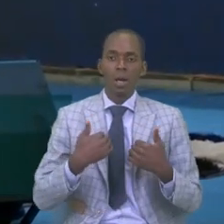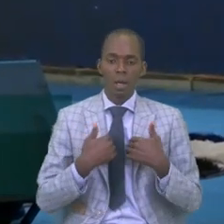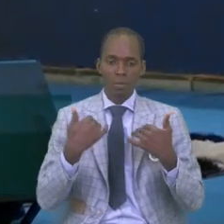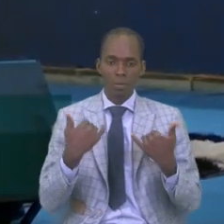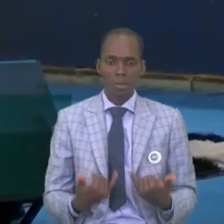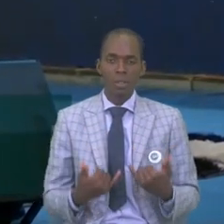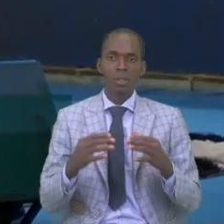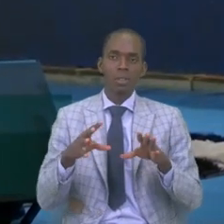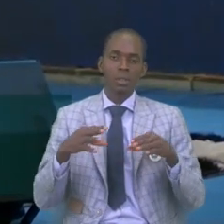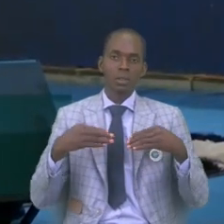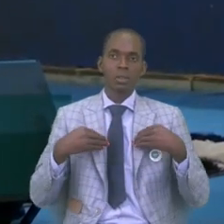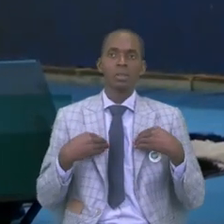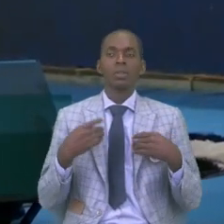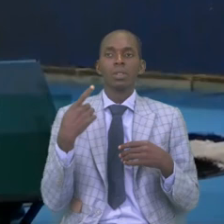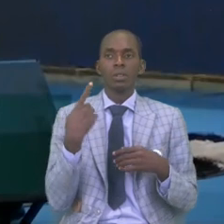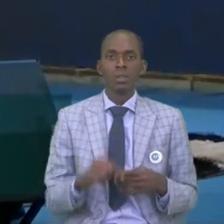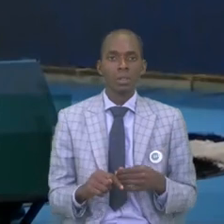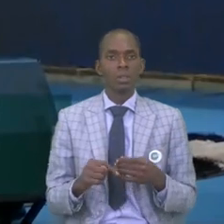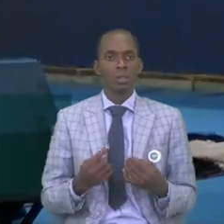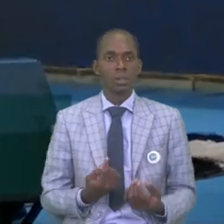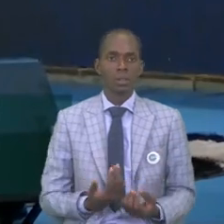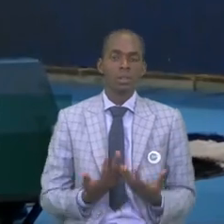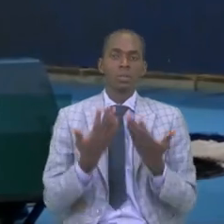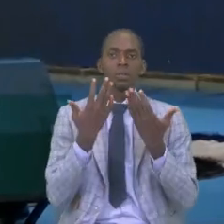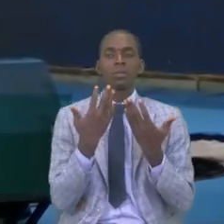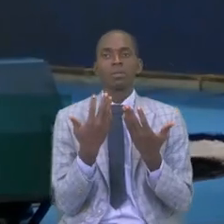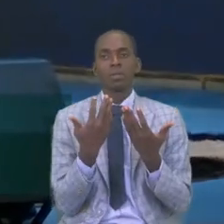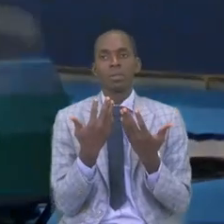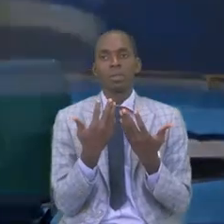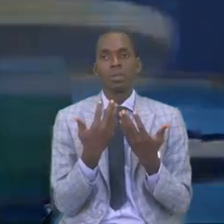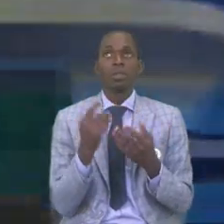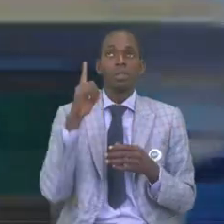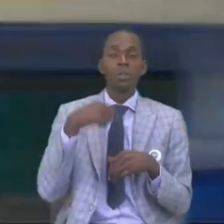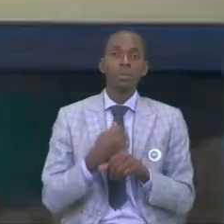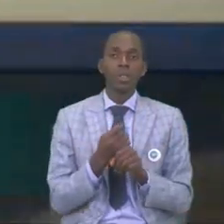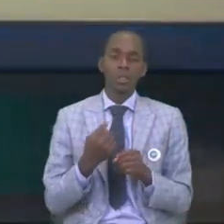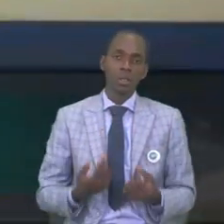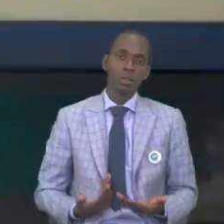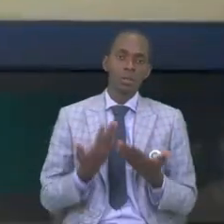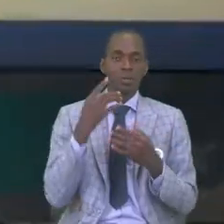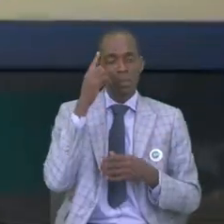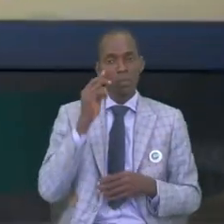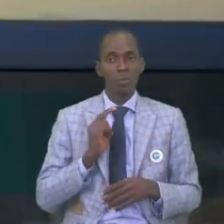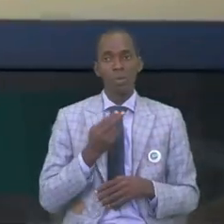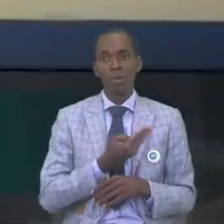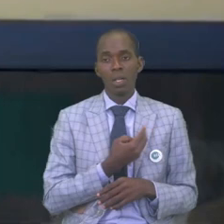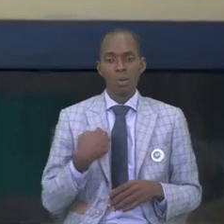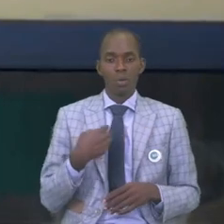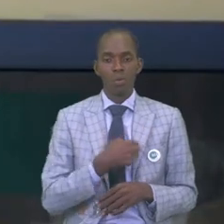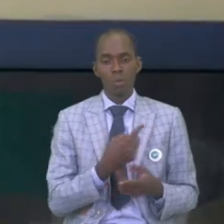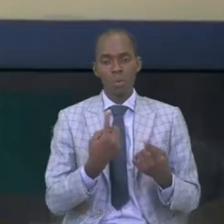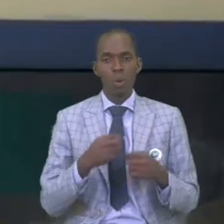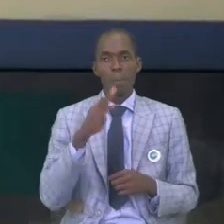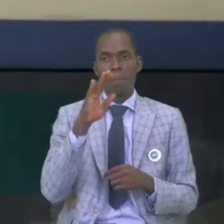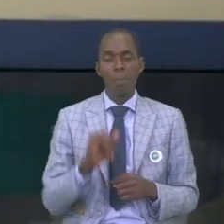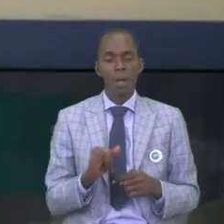the atonement. The atonement. He makes atonement for us, and we come by faith to him,